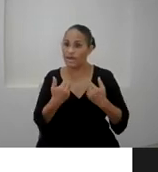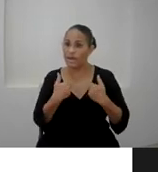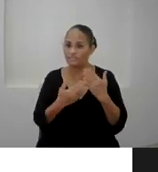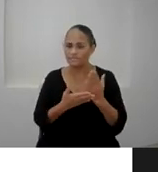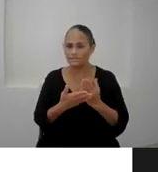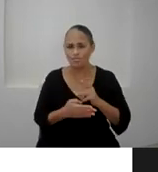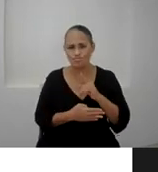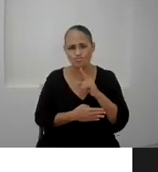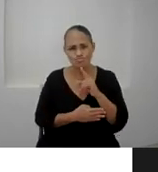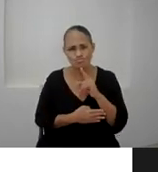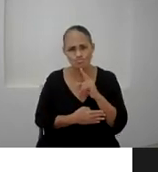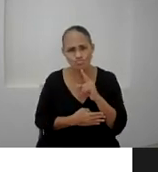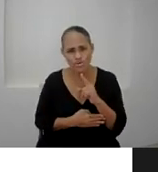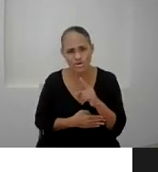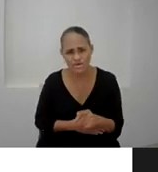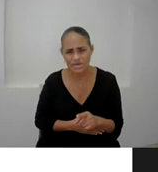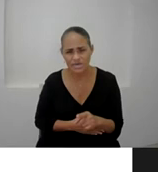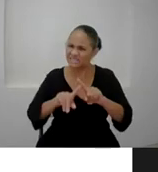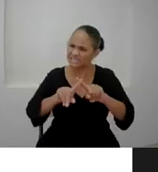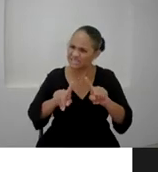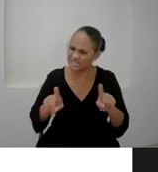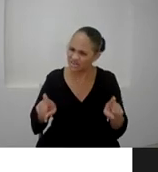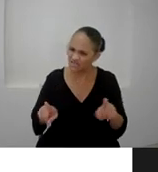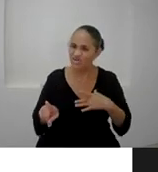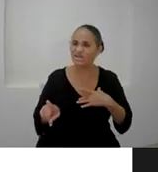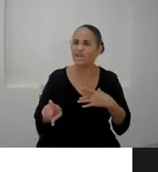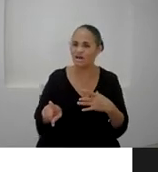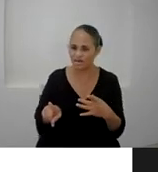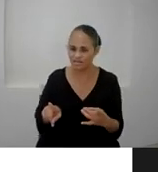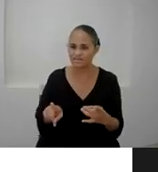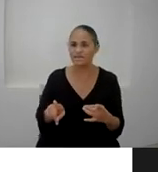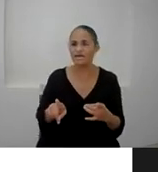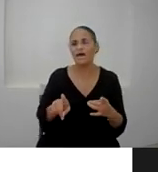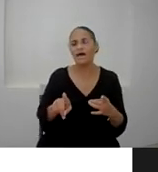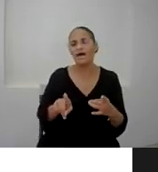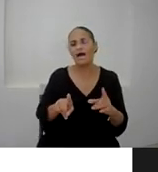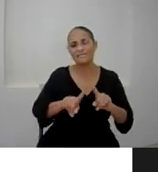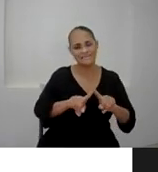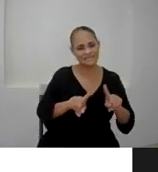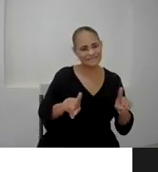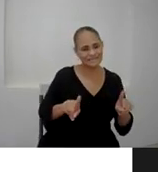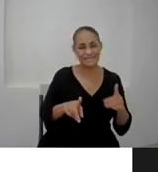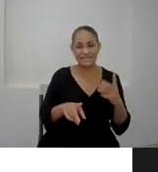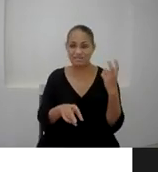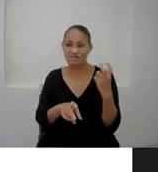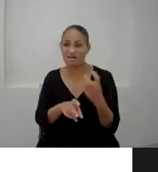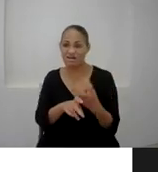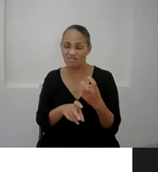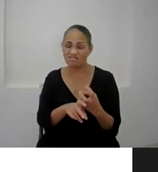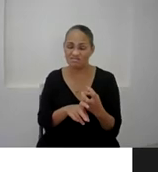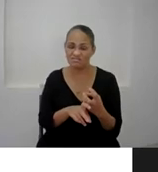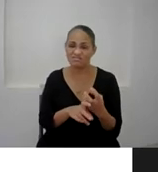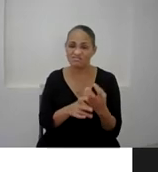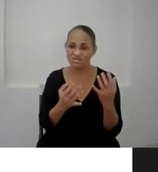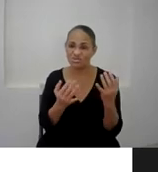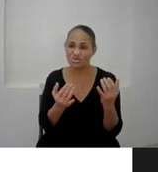really unusual likes and dislikes, and it is very difficult